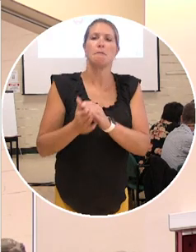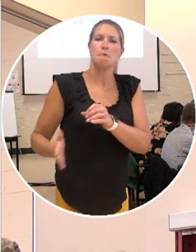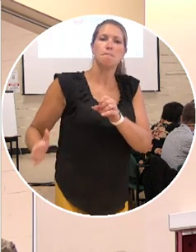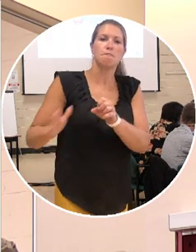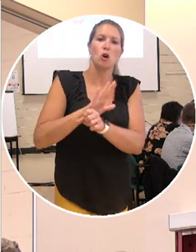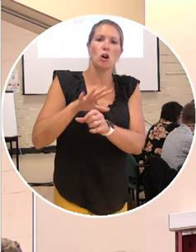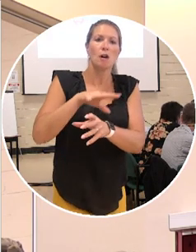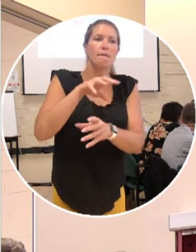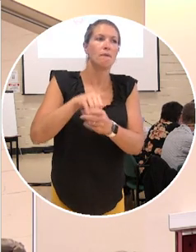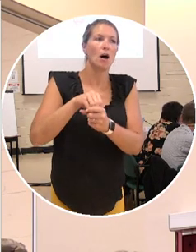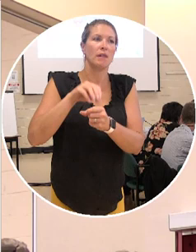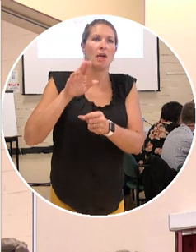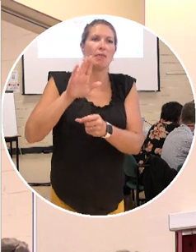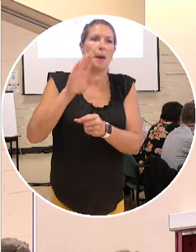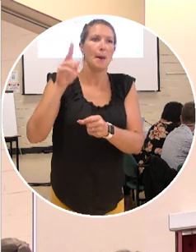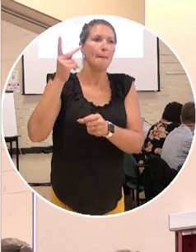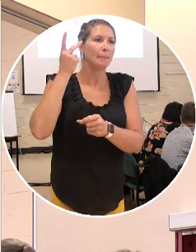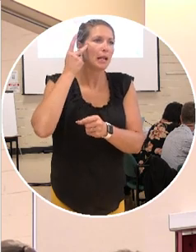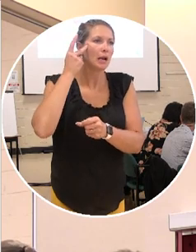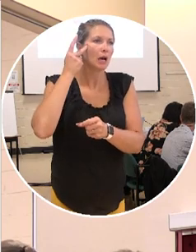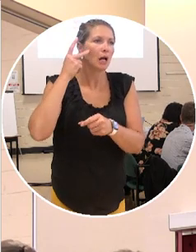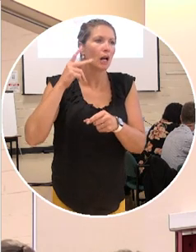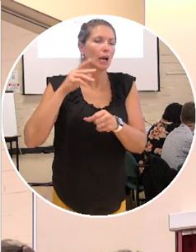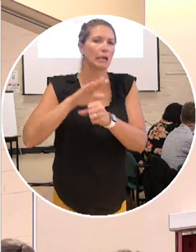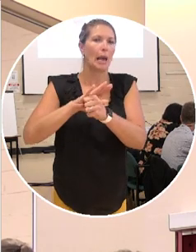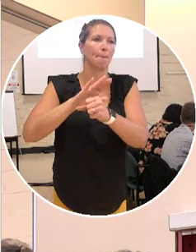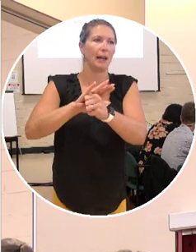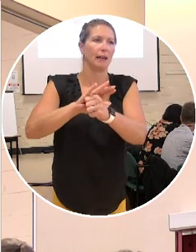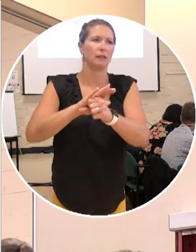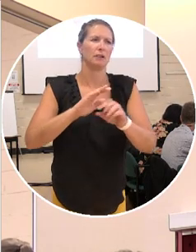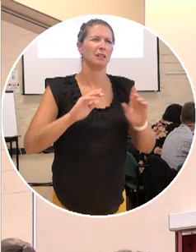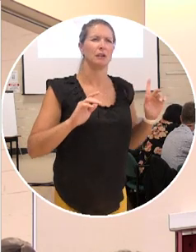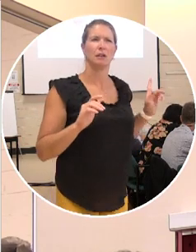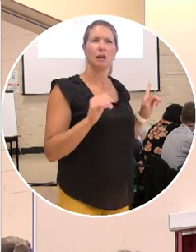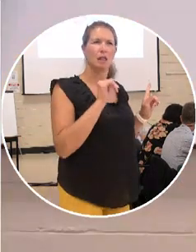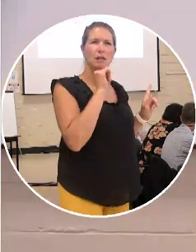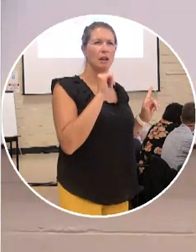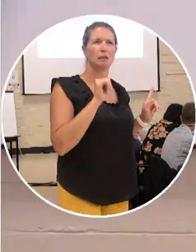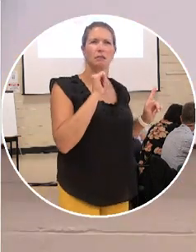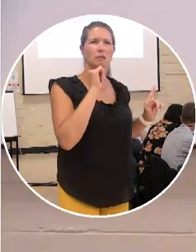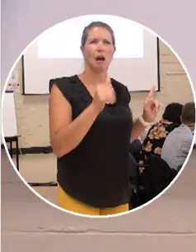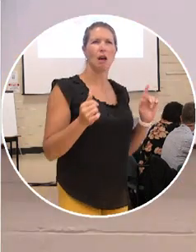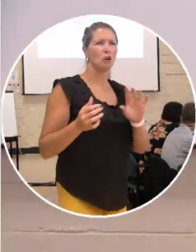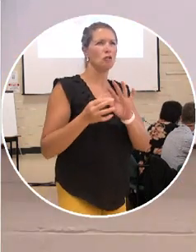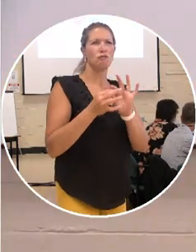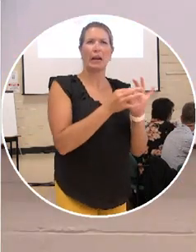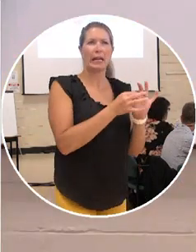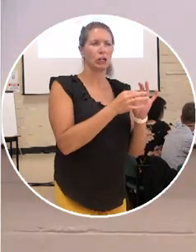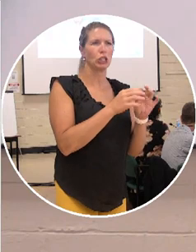mean, yes, there is a difference, but there's not a difference. But that's not in the right.